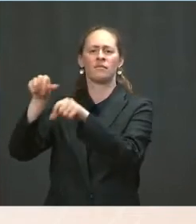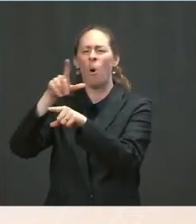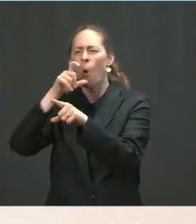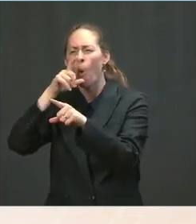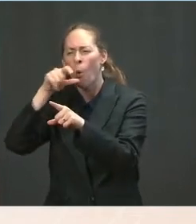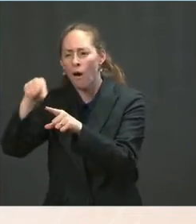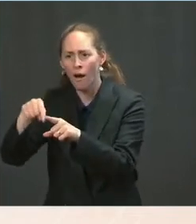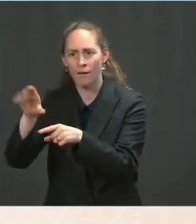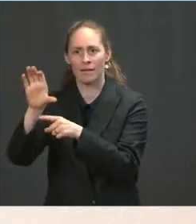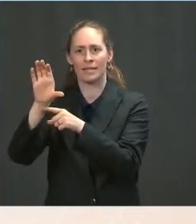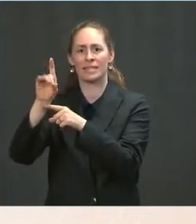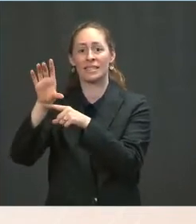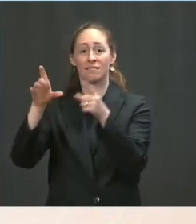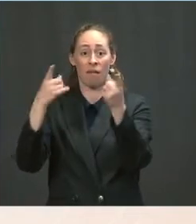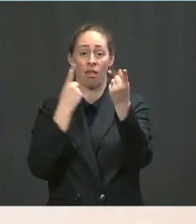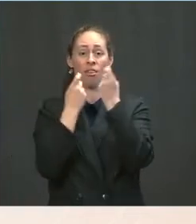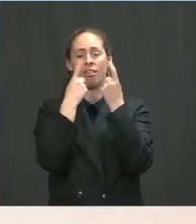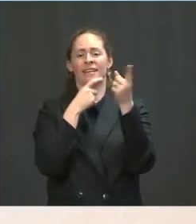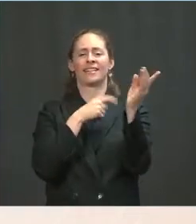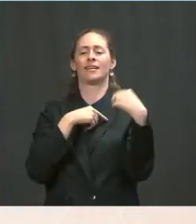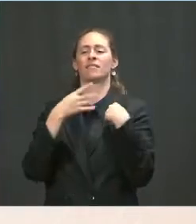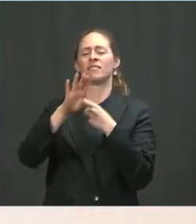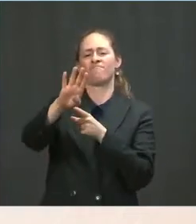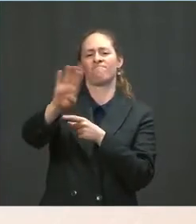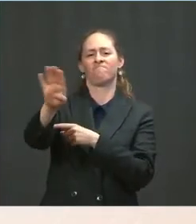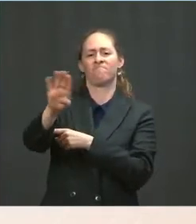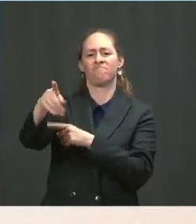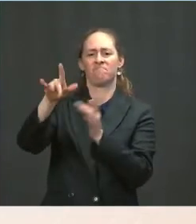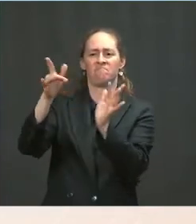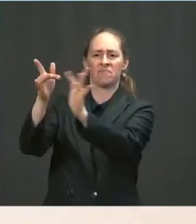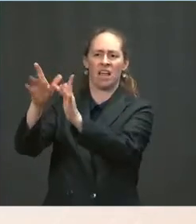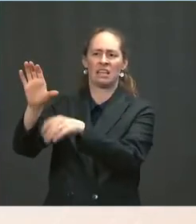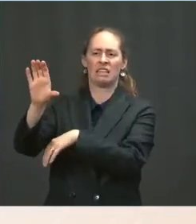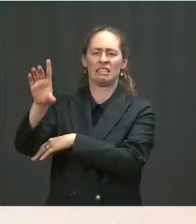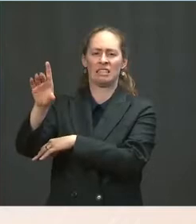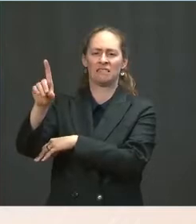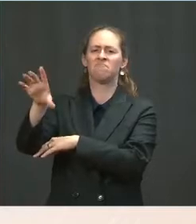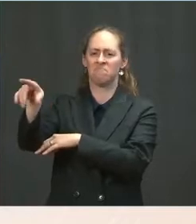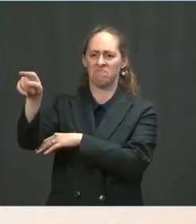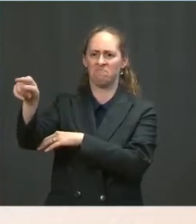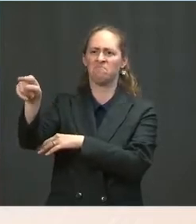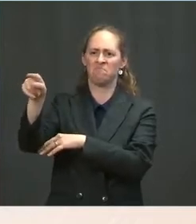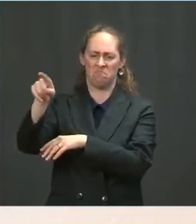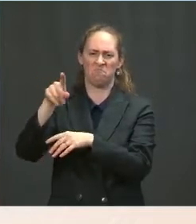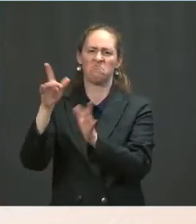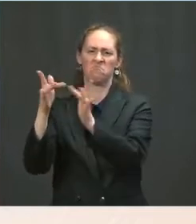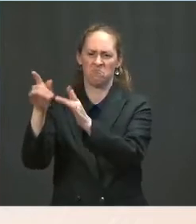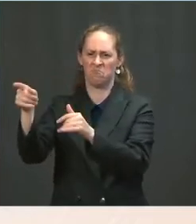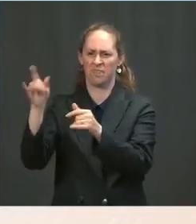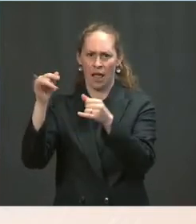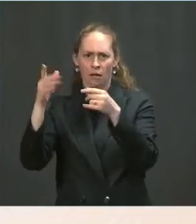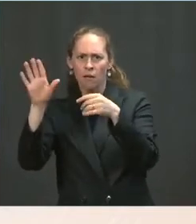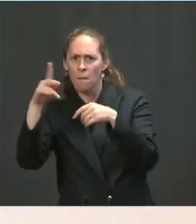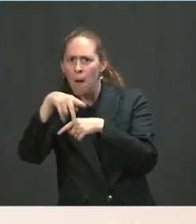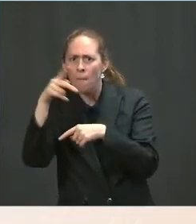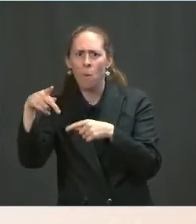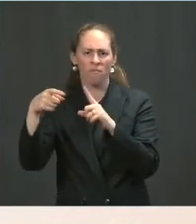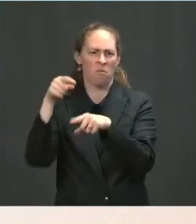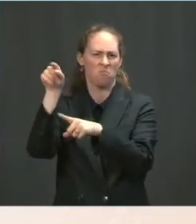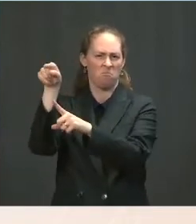to CDC about those slides and the what you saw in the slides specifically. That comes from them, and they will have